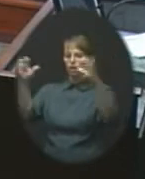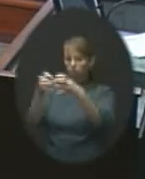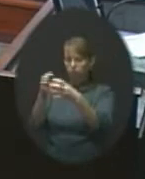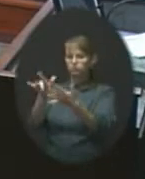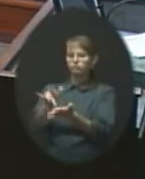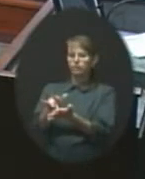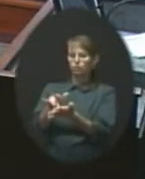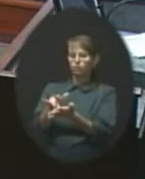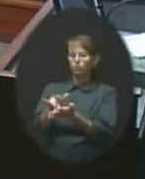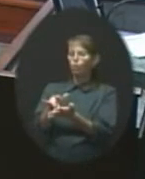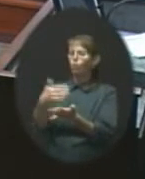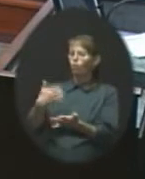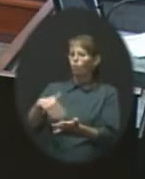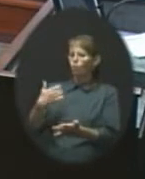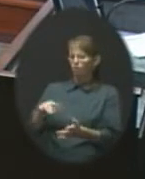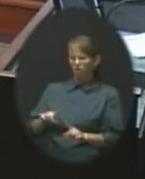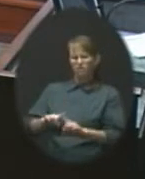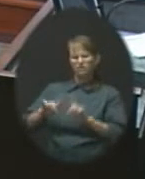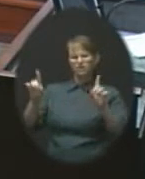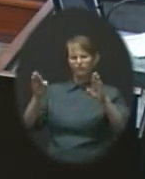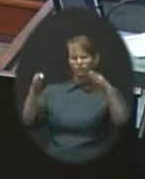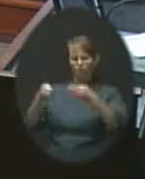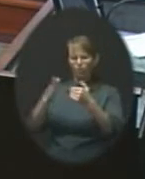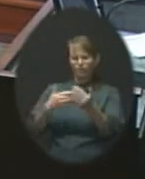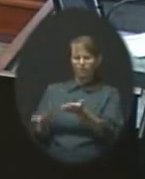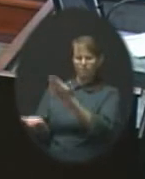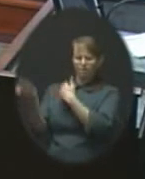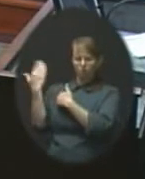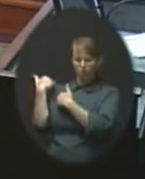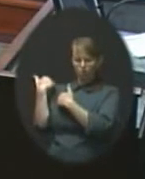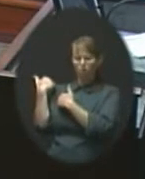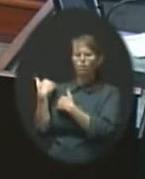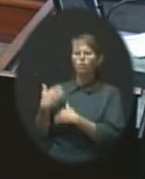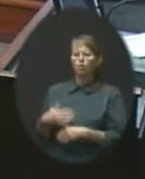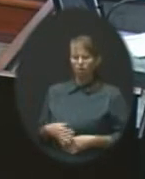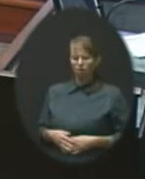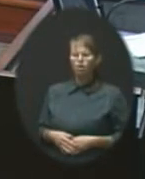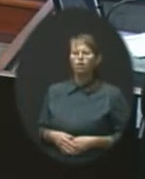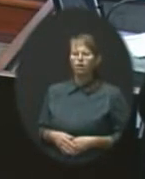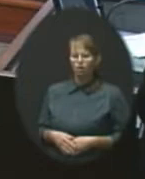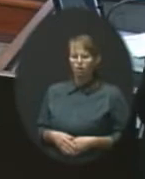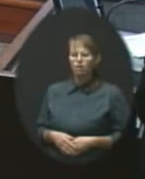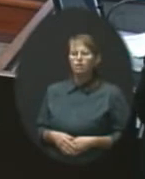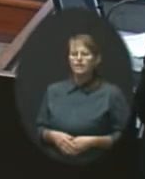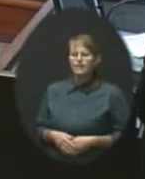than we've had in the past. Entirely different focus than what we've had in the past. And